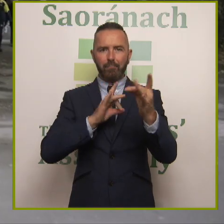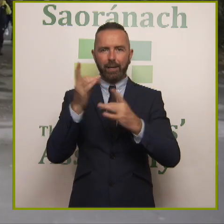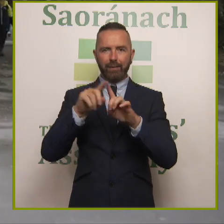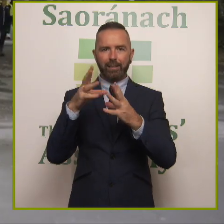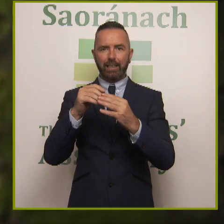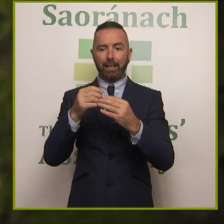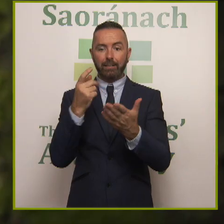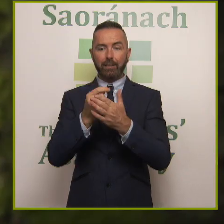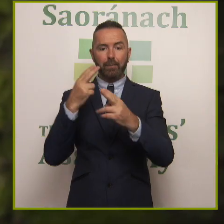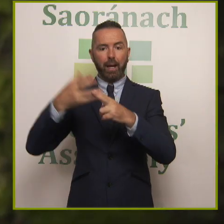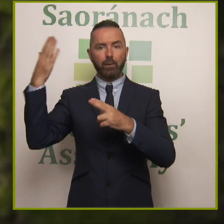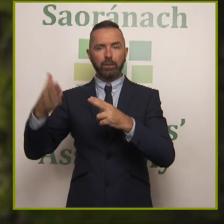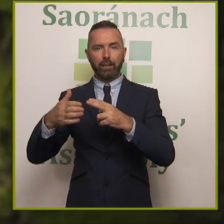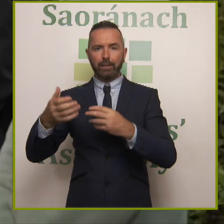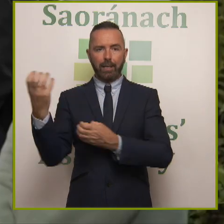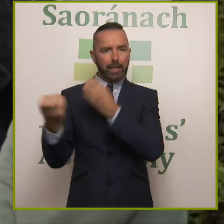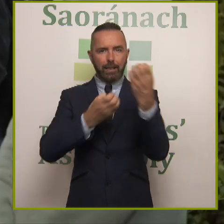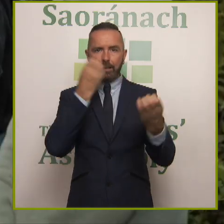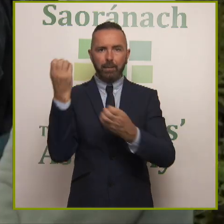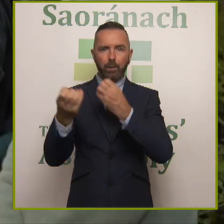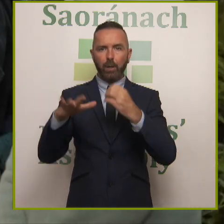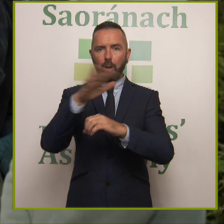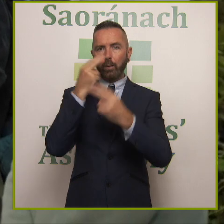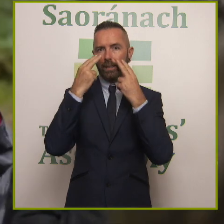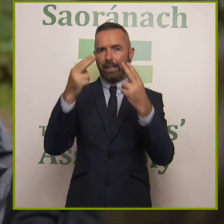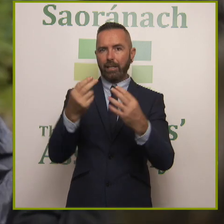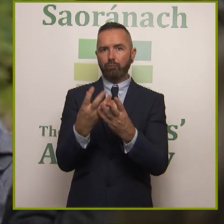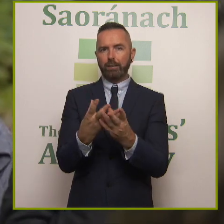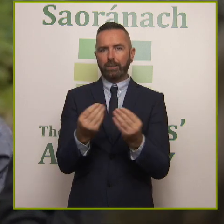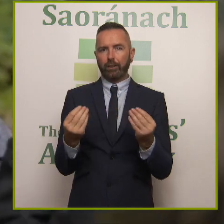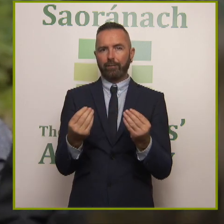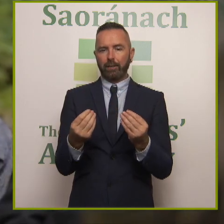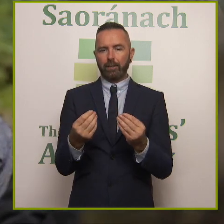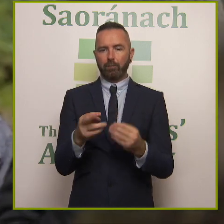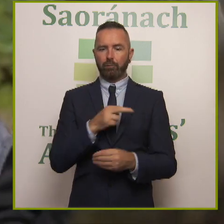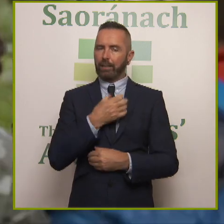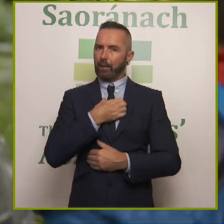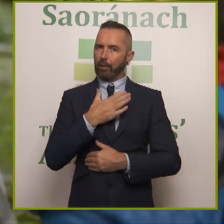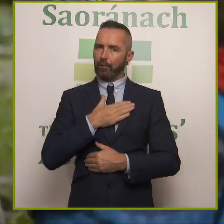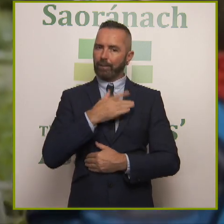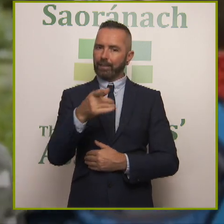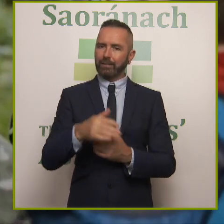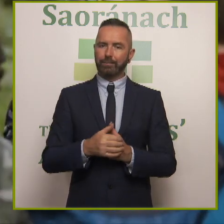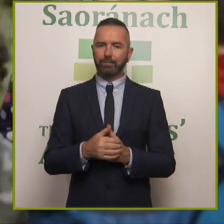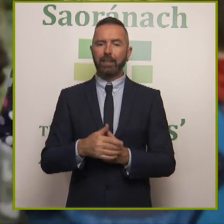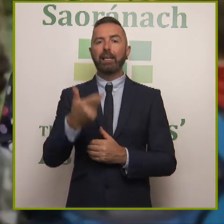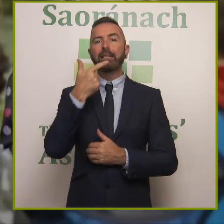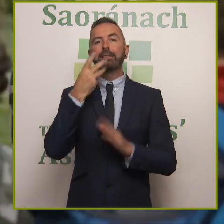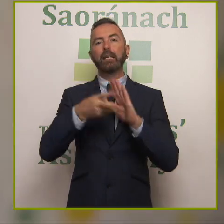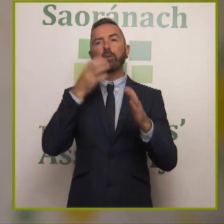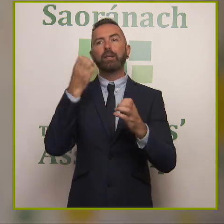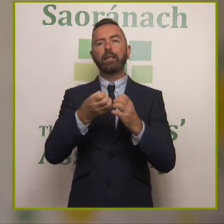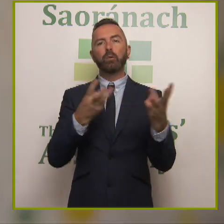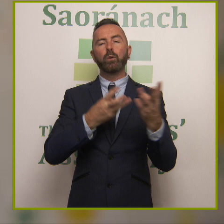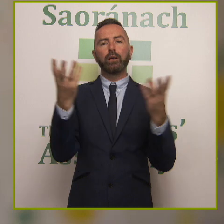spending time outside, exploring a local nature reserve, which we really loved. We spent our second weekend